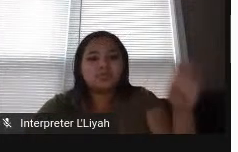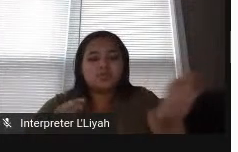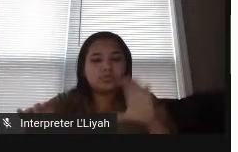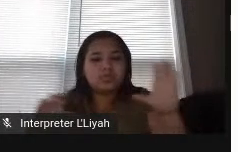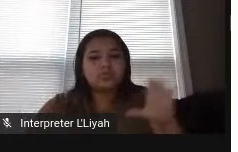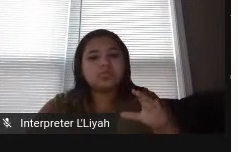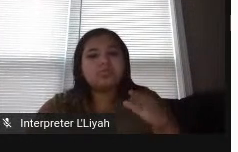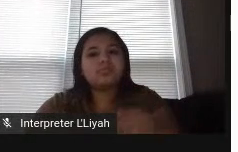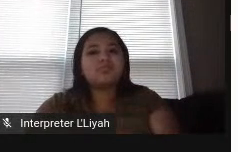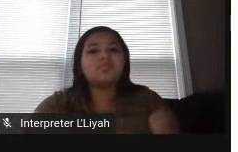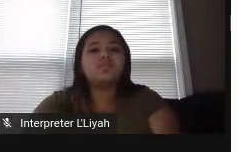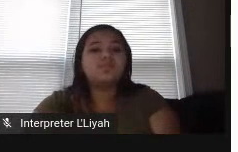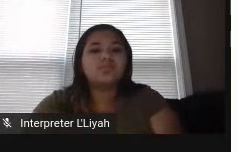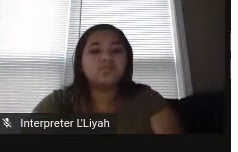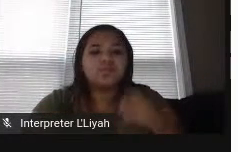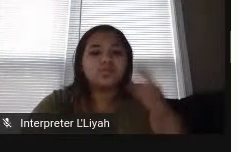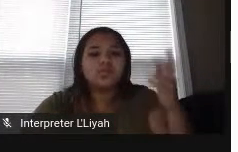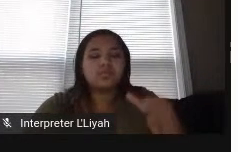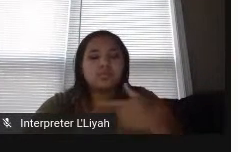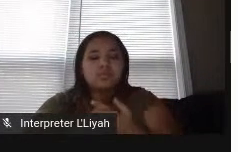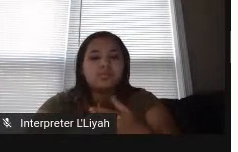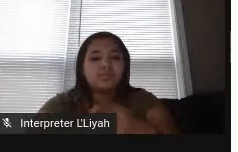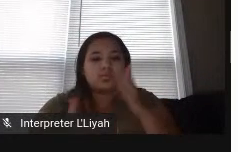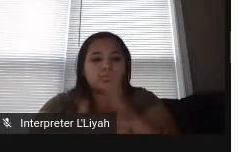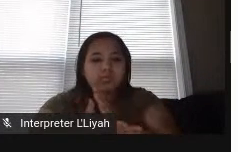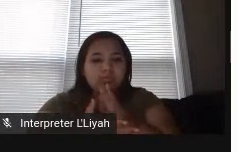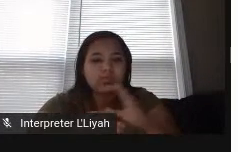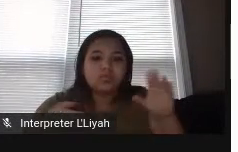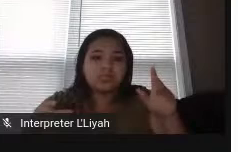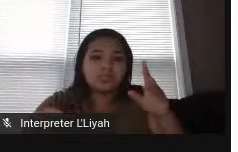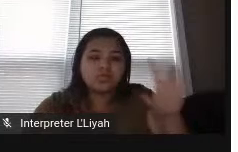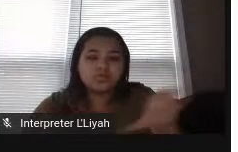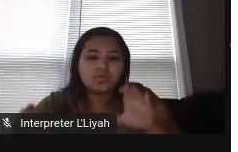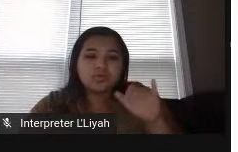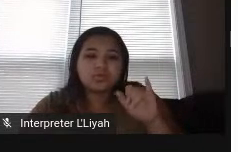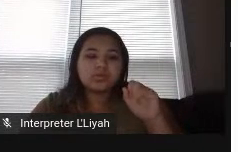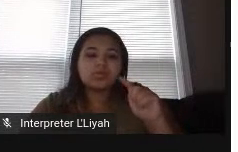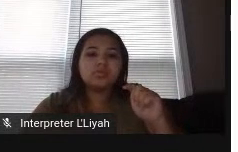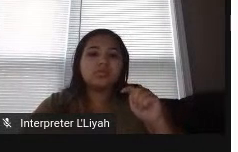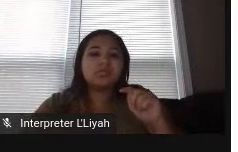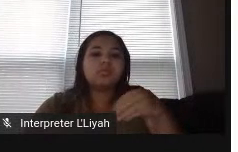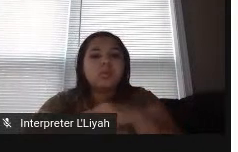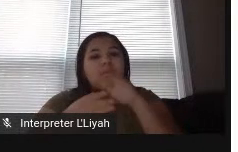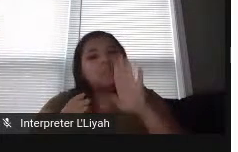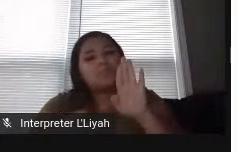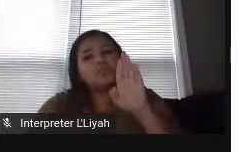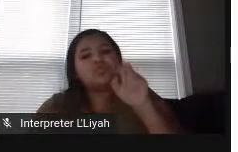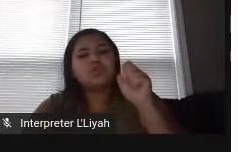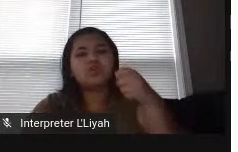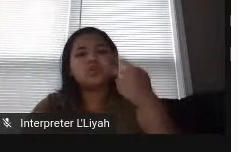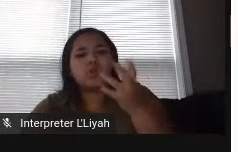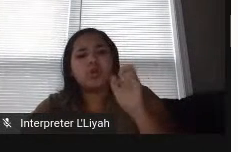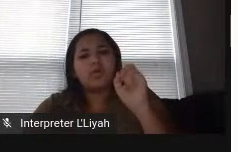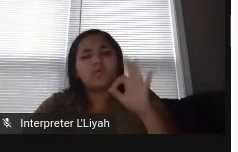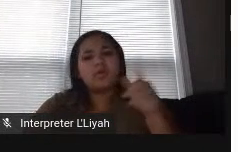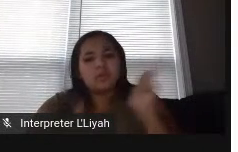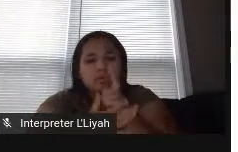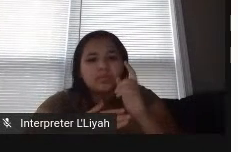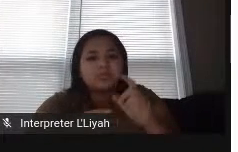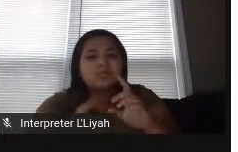on a consistent basis. When they stop doing it, they are in breach of this legal